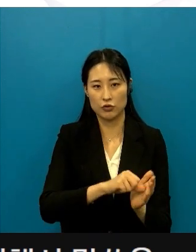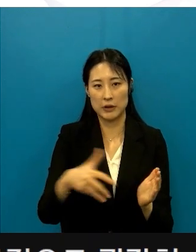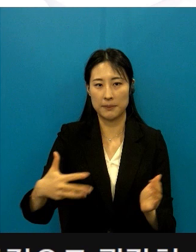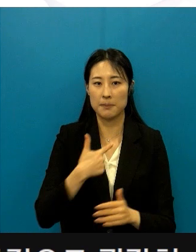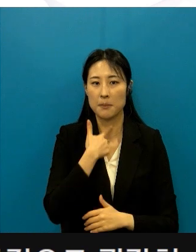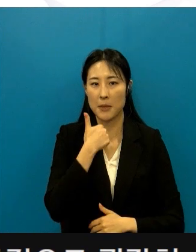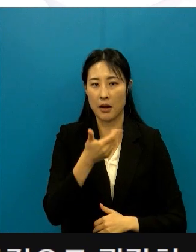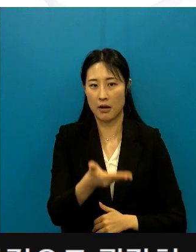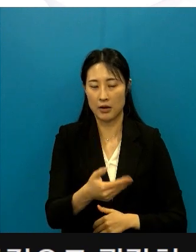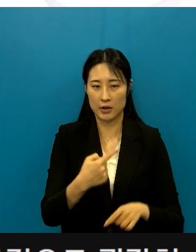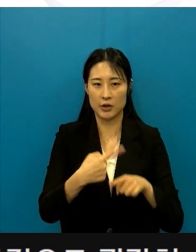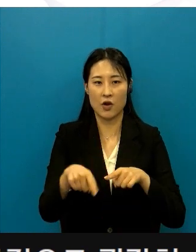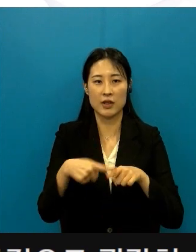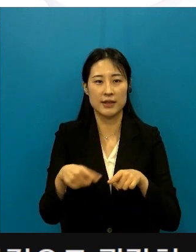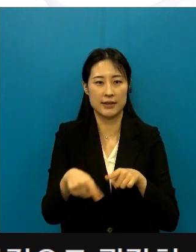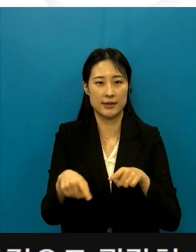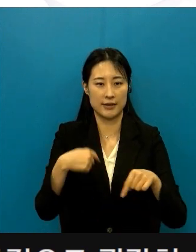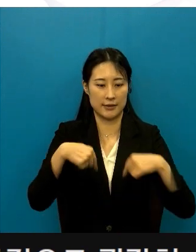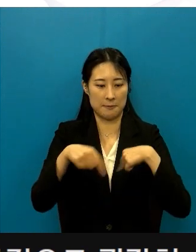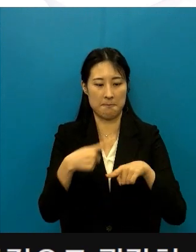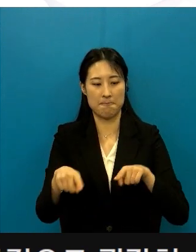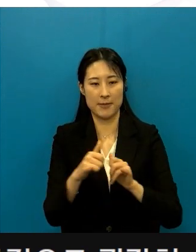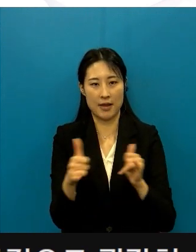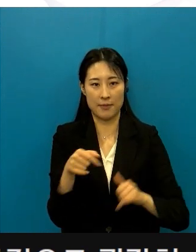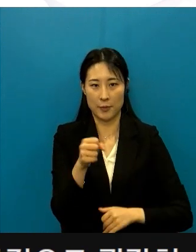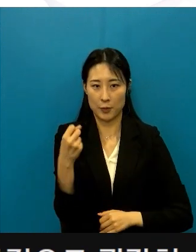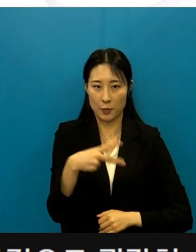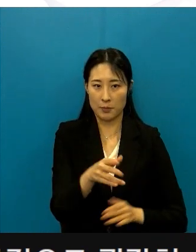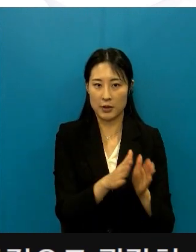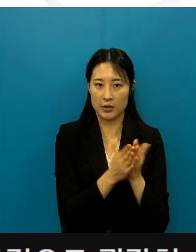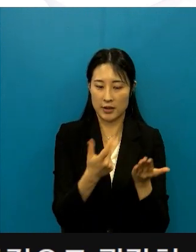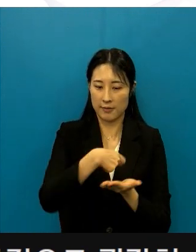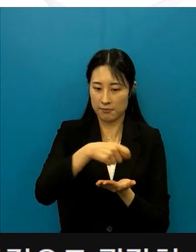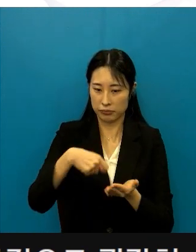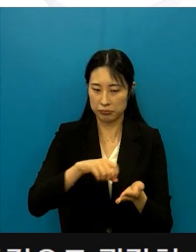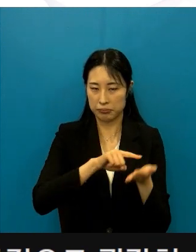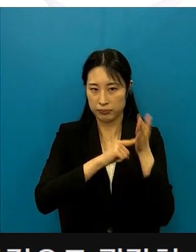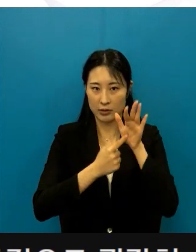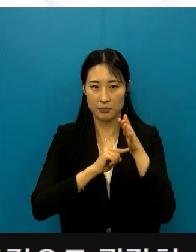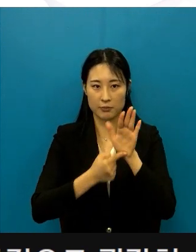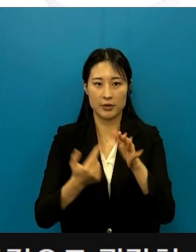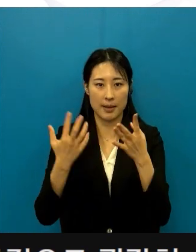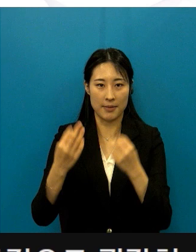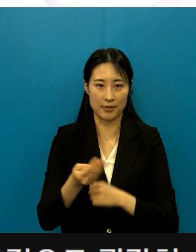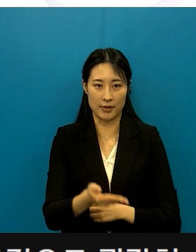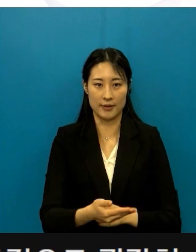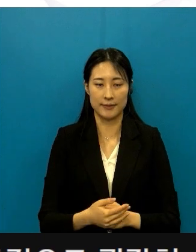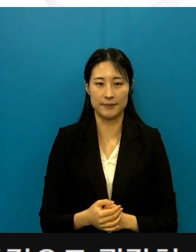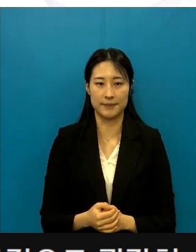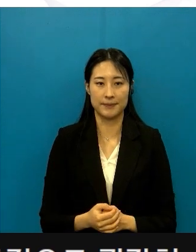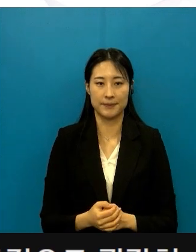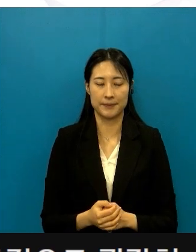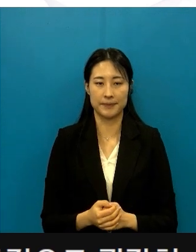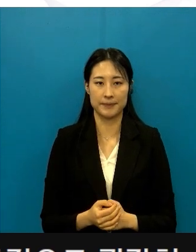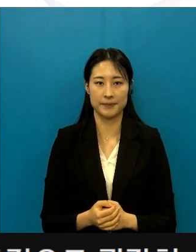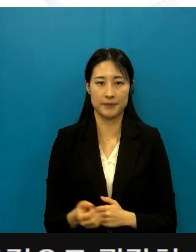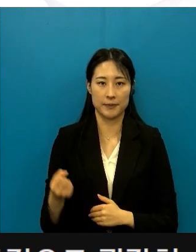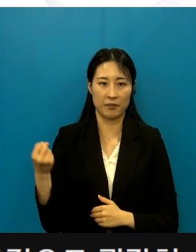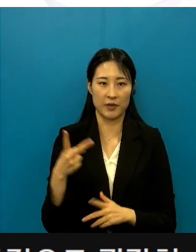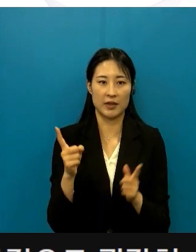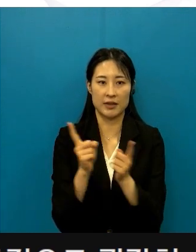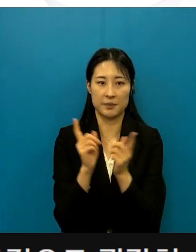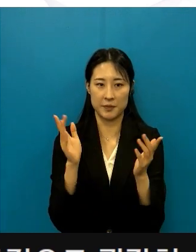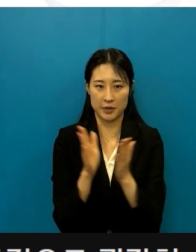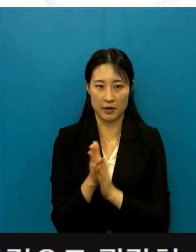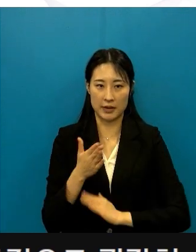in several of his books that he was determined to die by himself, and